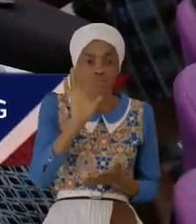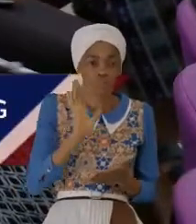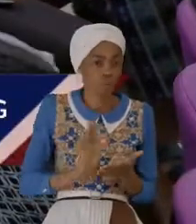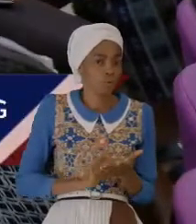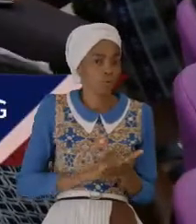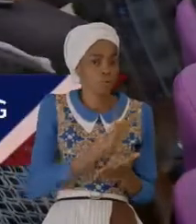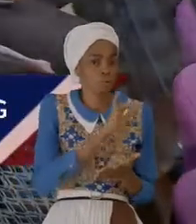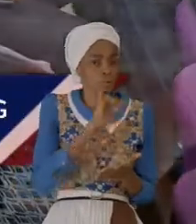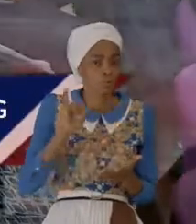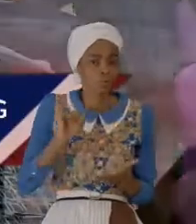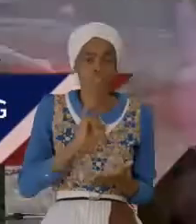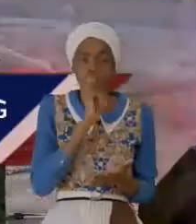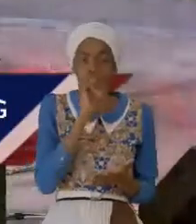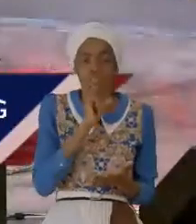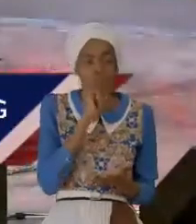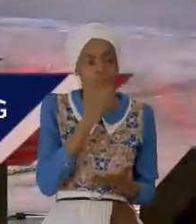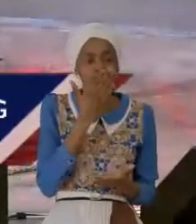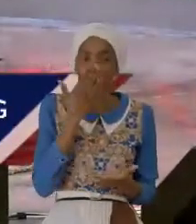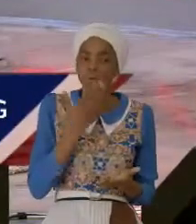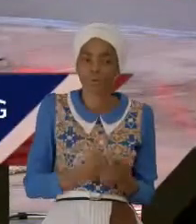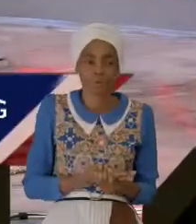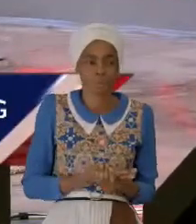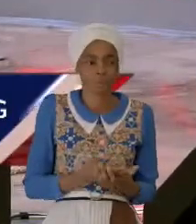is not good